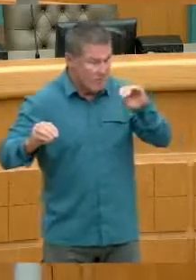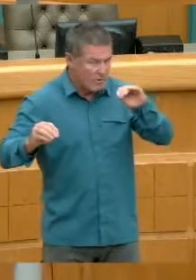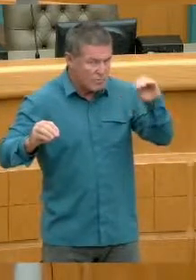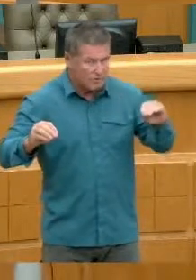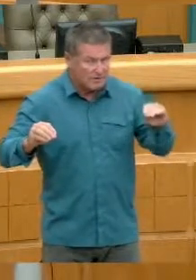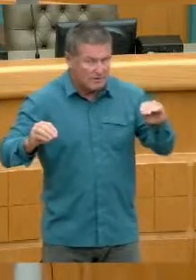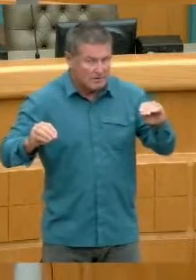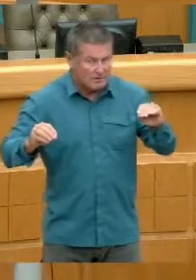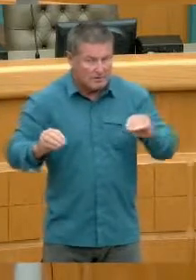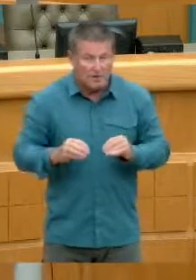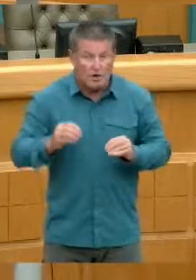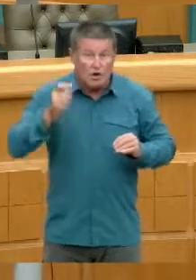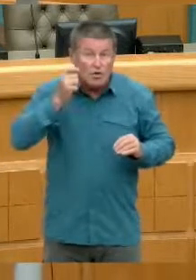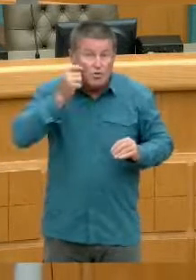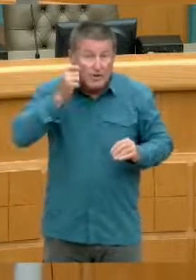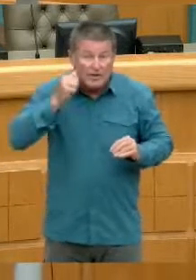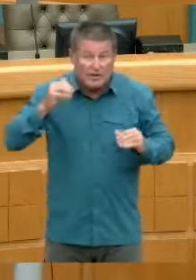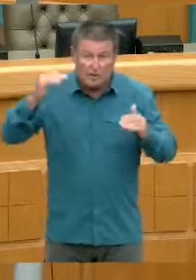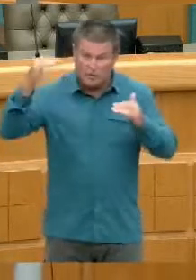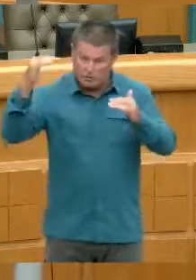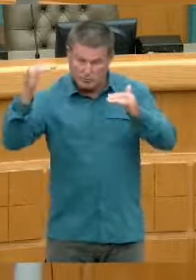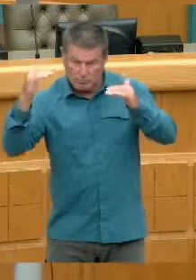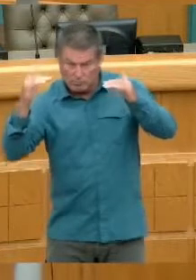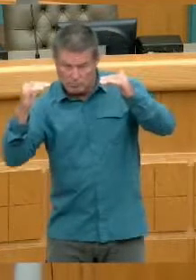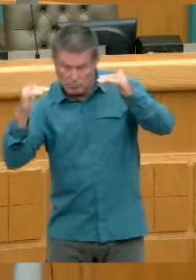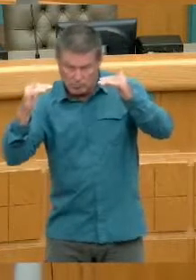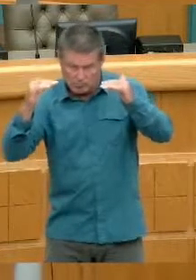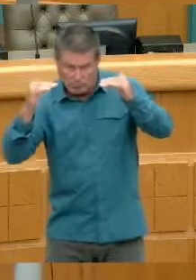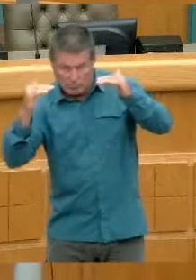there was a kind of an even distribution of the cases by